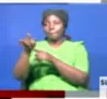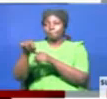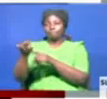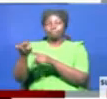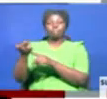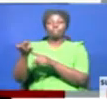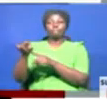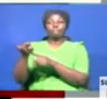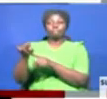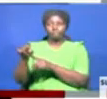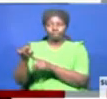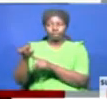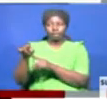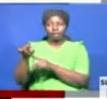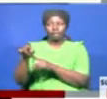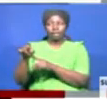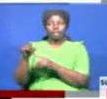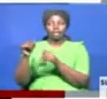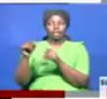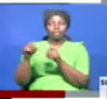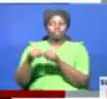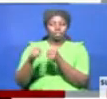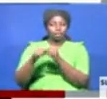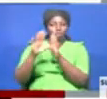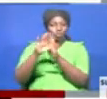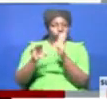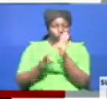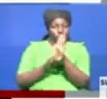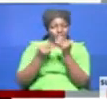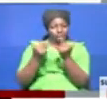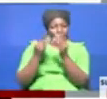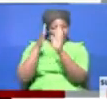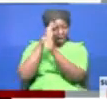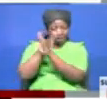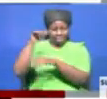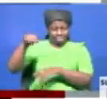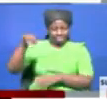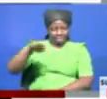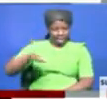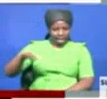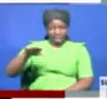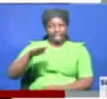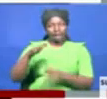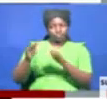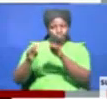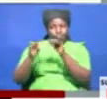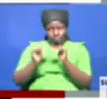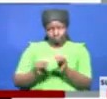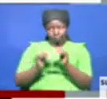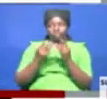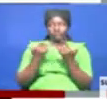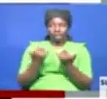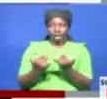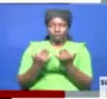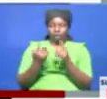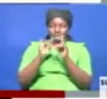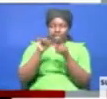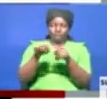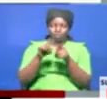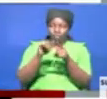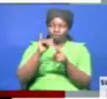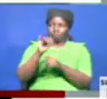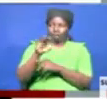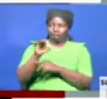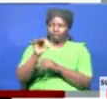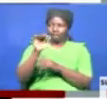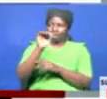and constitutional non-compliance are now hiding under. And then from there you come to the IEBC Act,